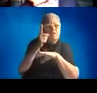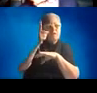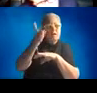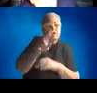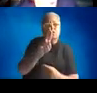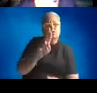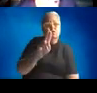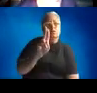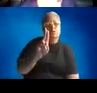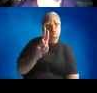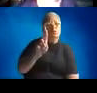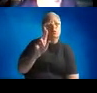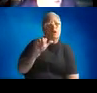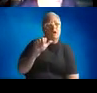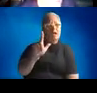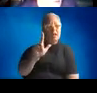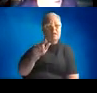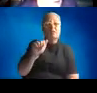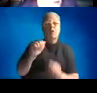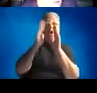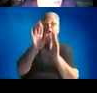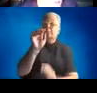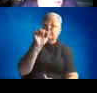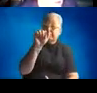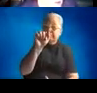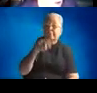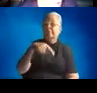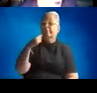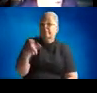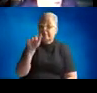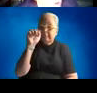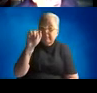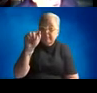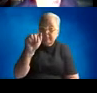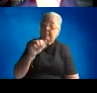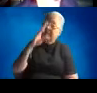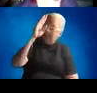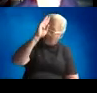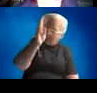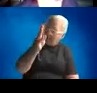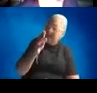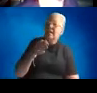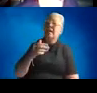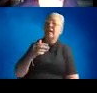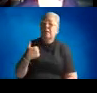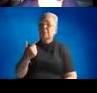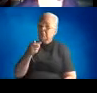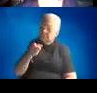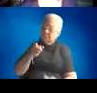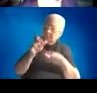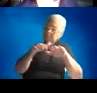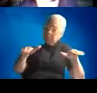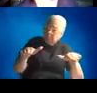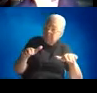in school because they're disabled. And that's a way that we can immediately confront government and say, you know, there's